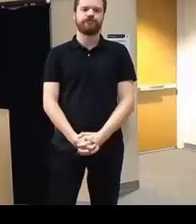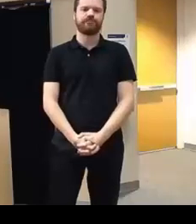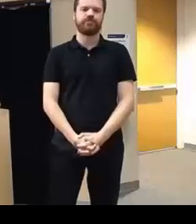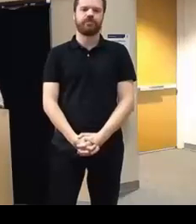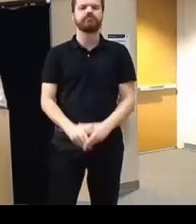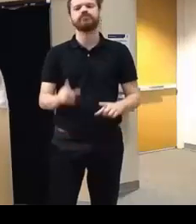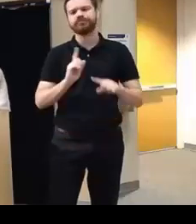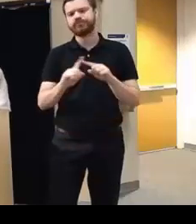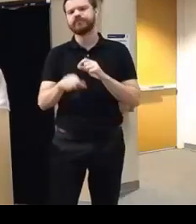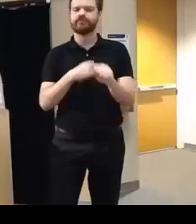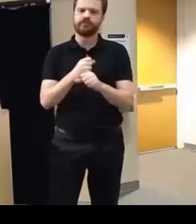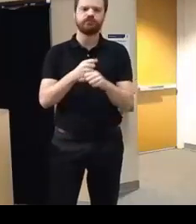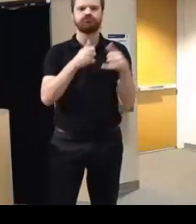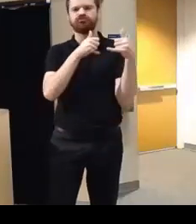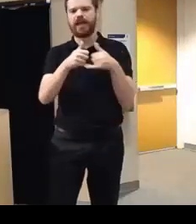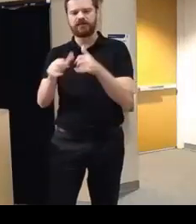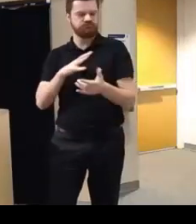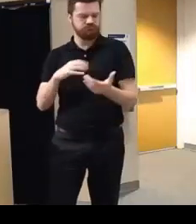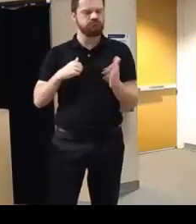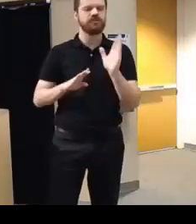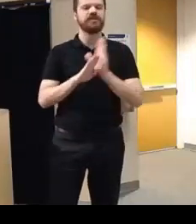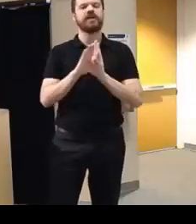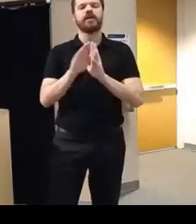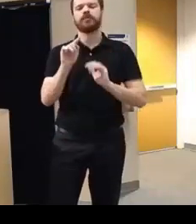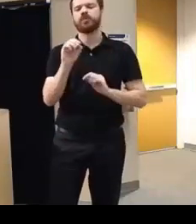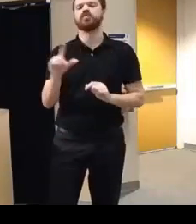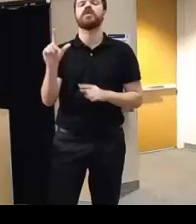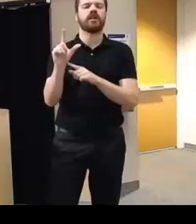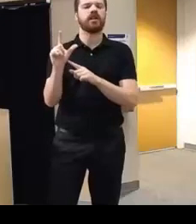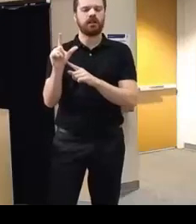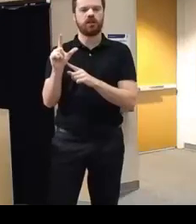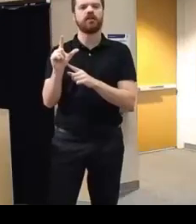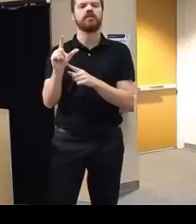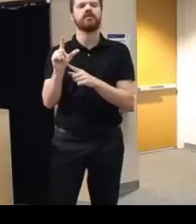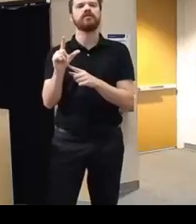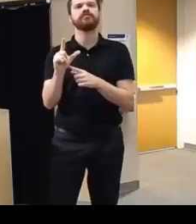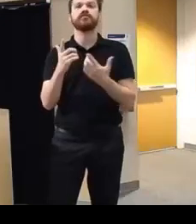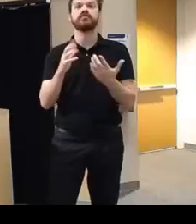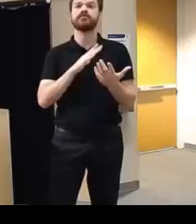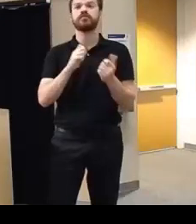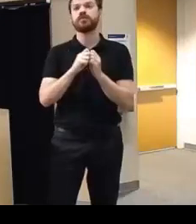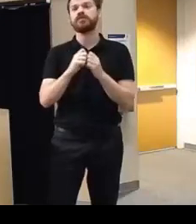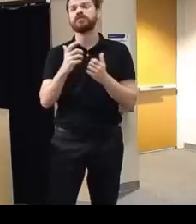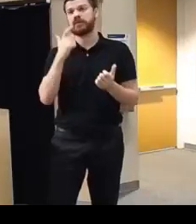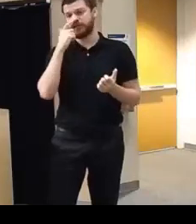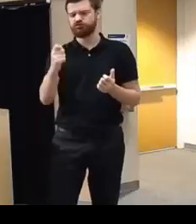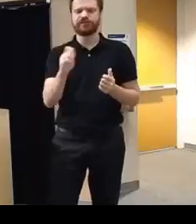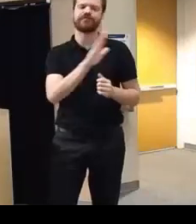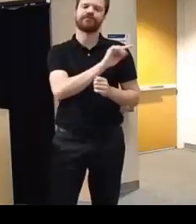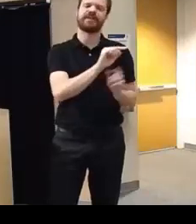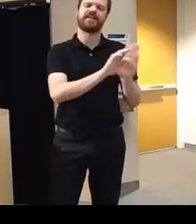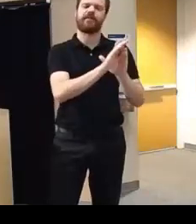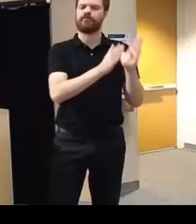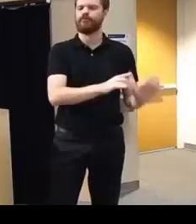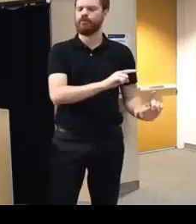a series of a couple of years and with some grants, I developed this tool basically with some really interesting developers.